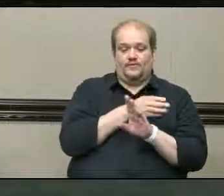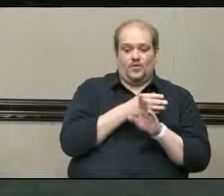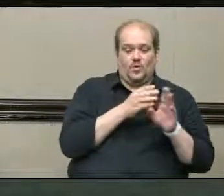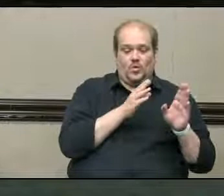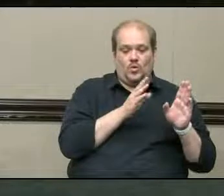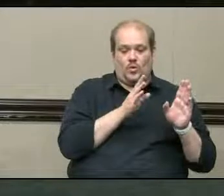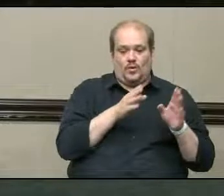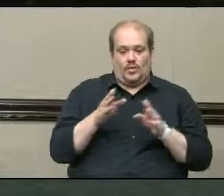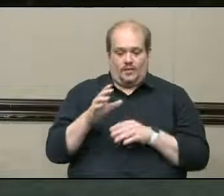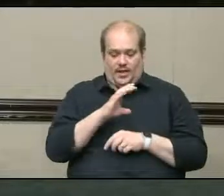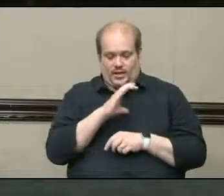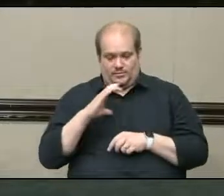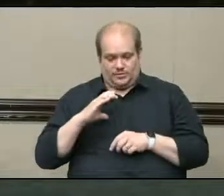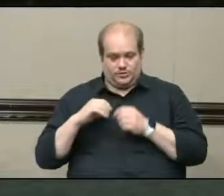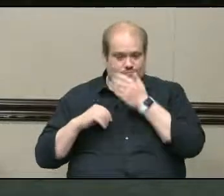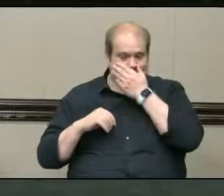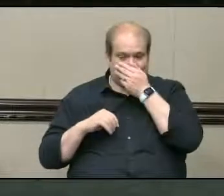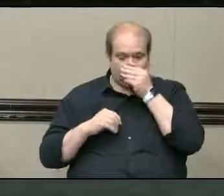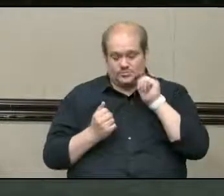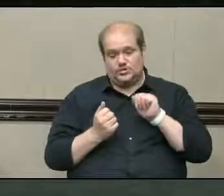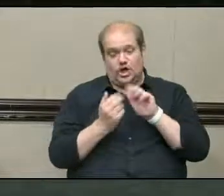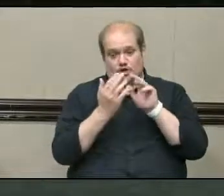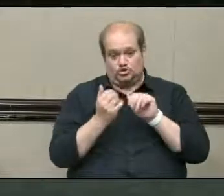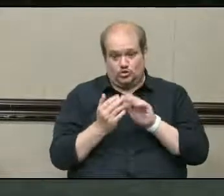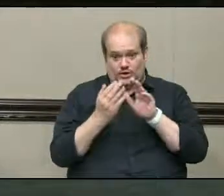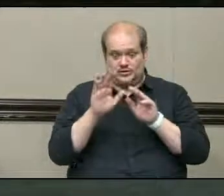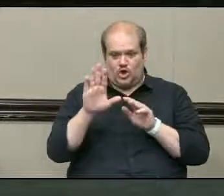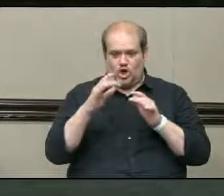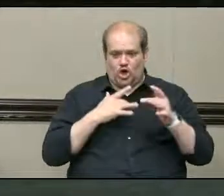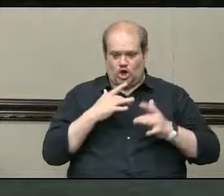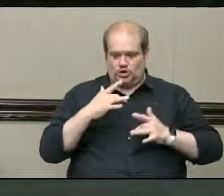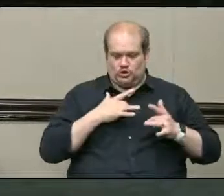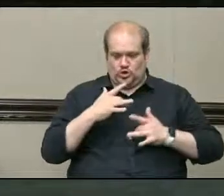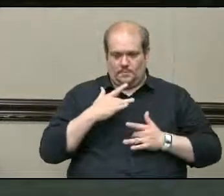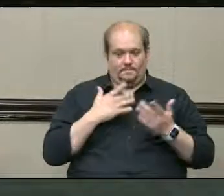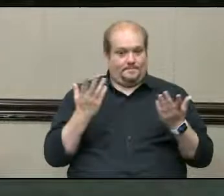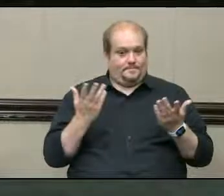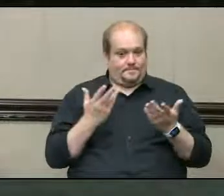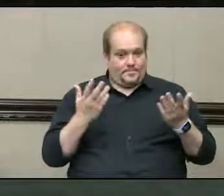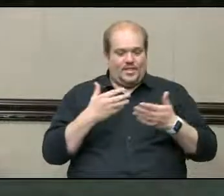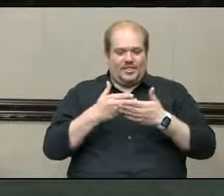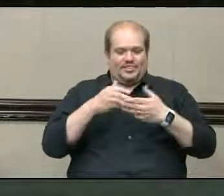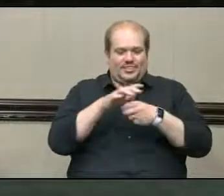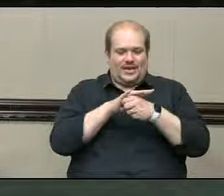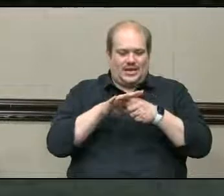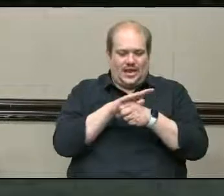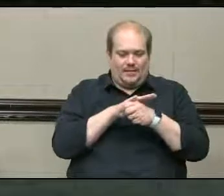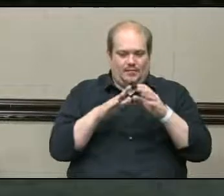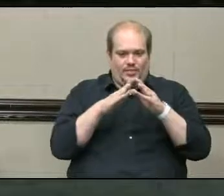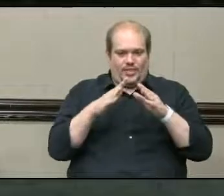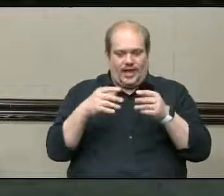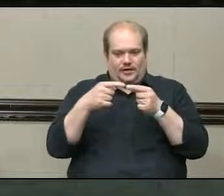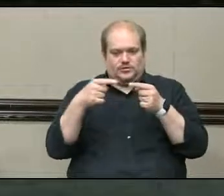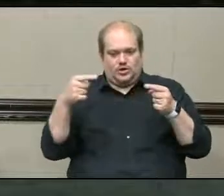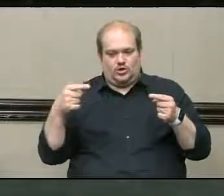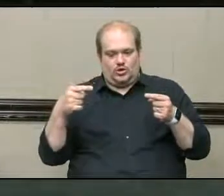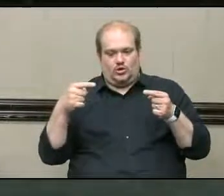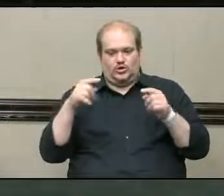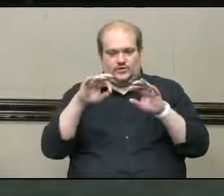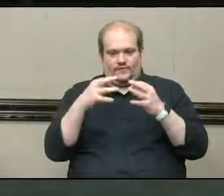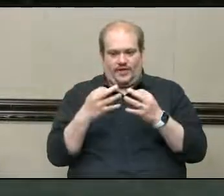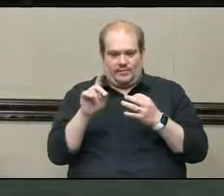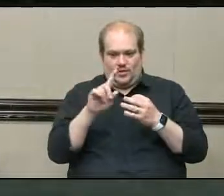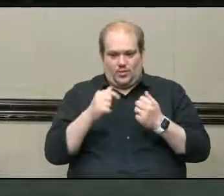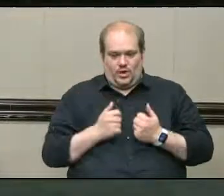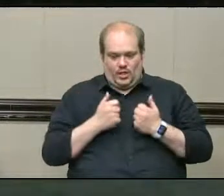Planning Commission. She addressed it by her concern is that of the neighbors is that the house across from apparently where